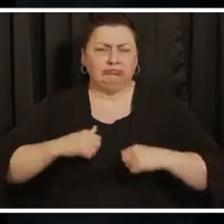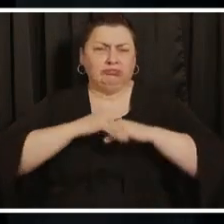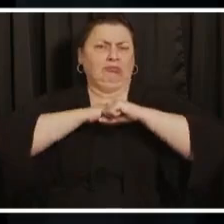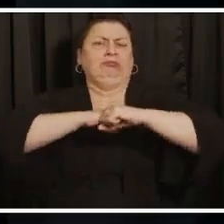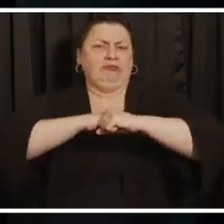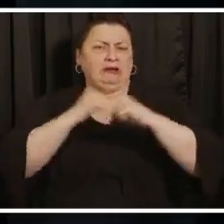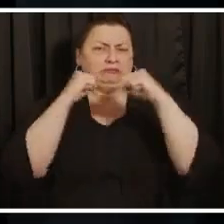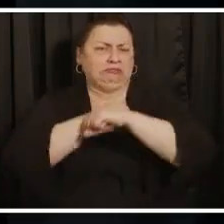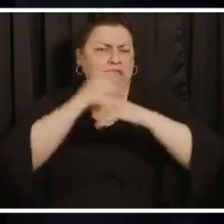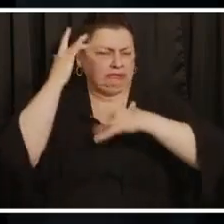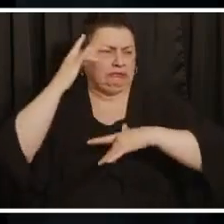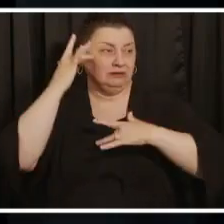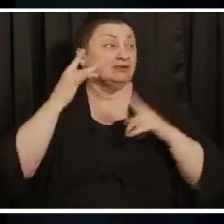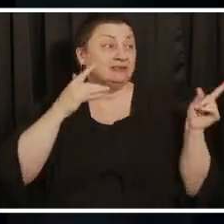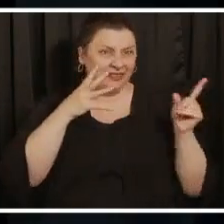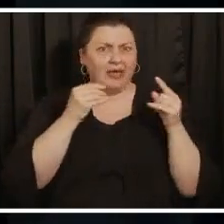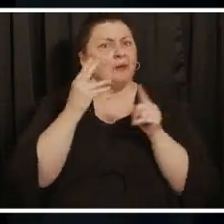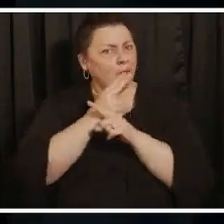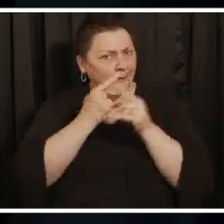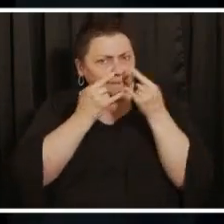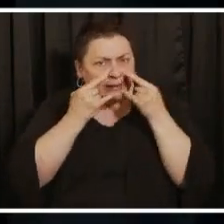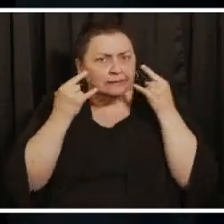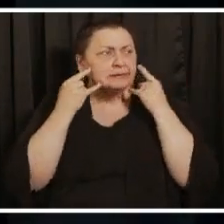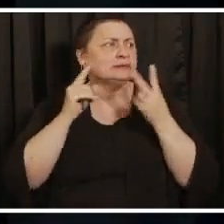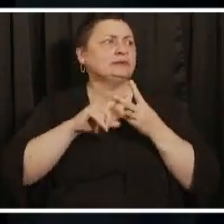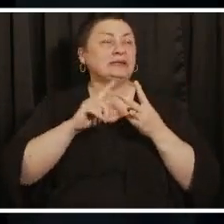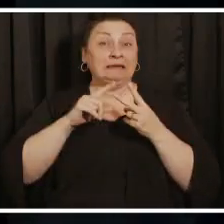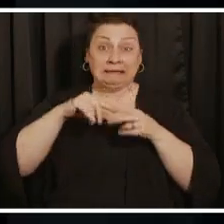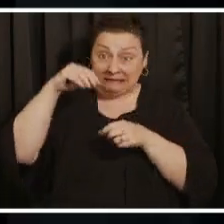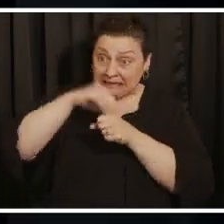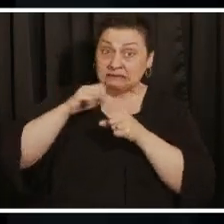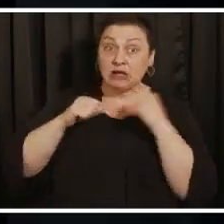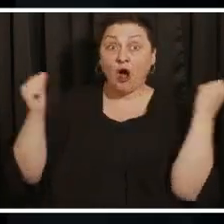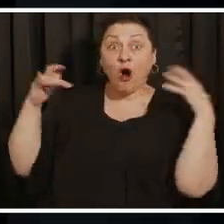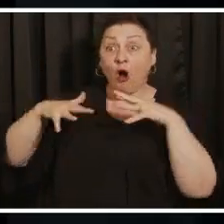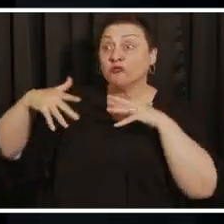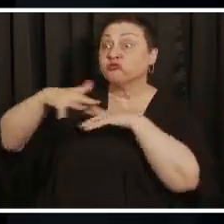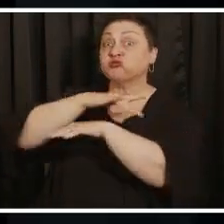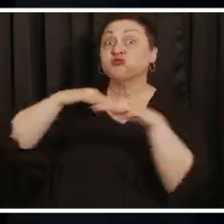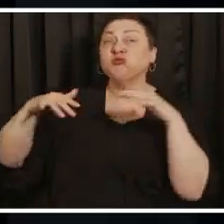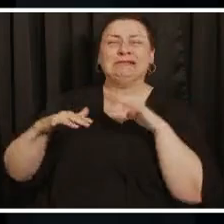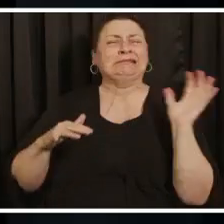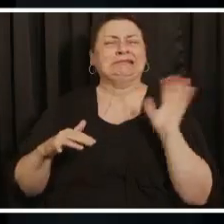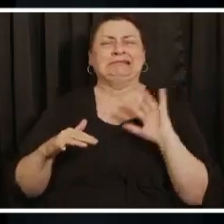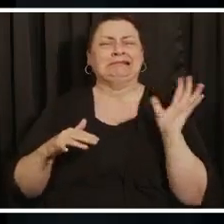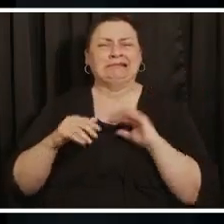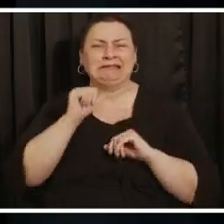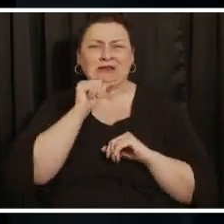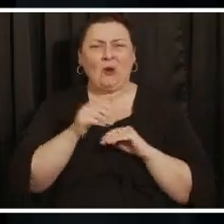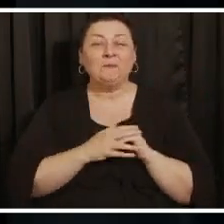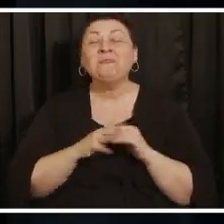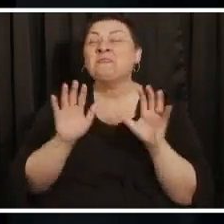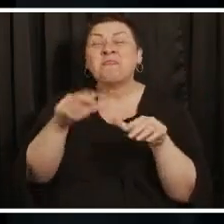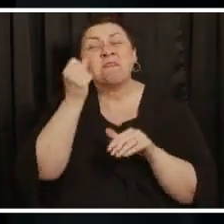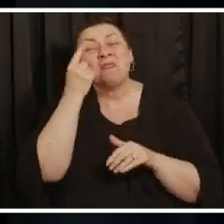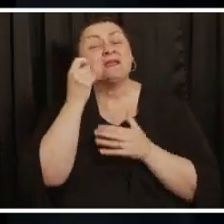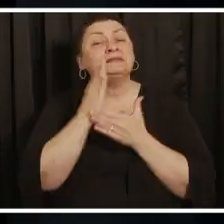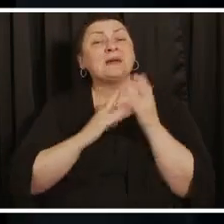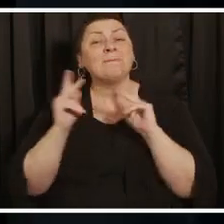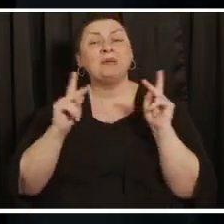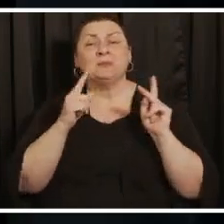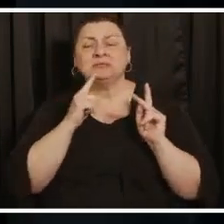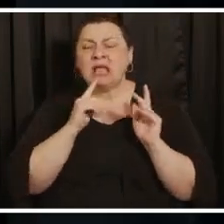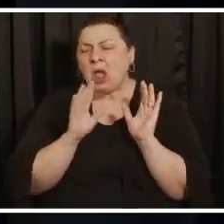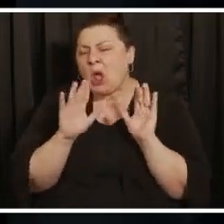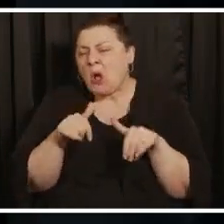gatherings. You know, some of the unvaccinated people that I've heard from say things like, I'm choosing to wait, or I've weighed the